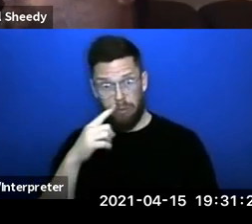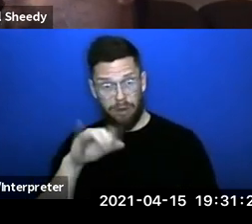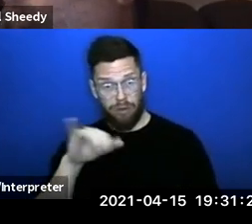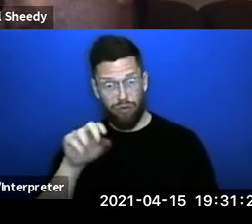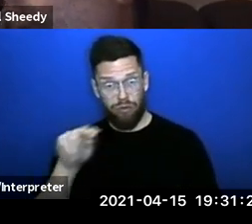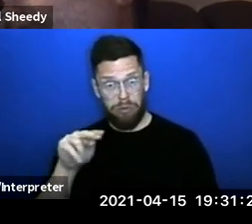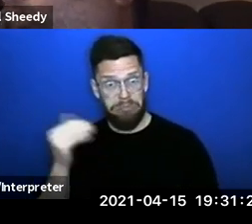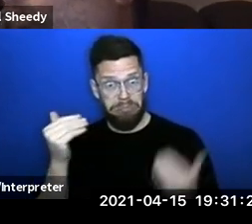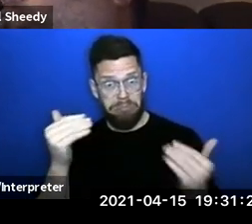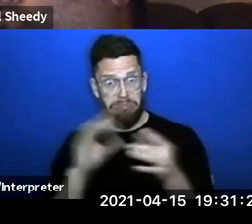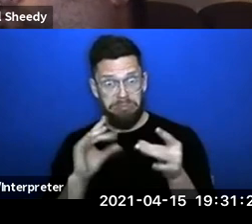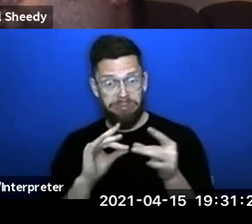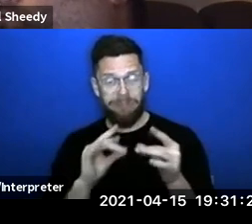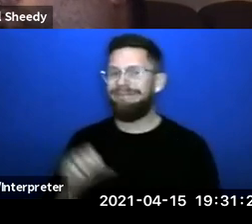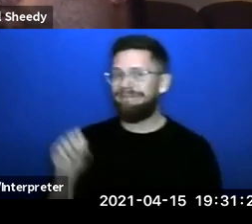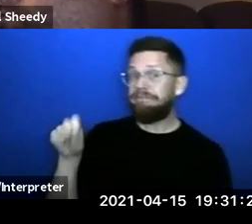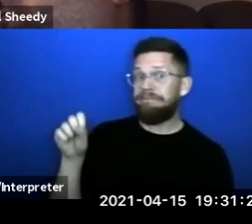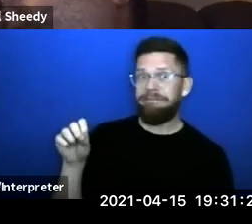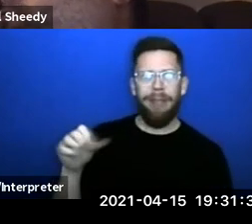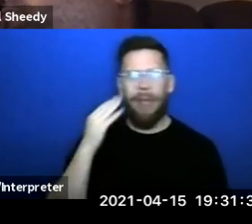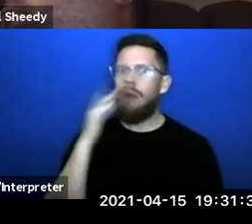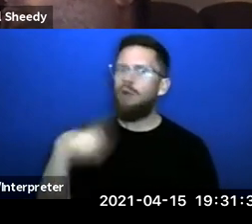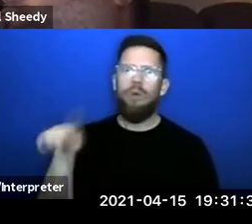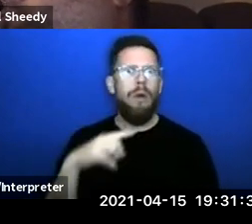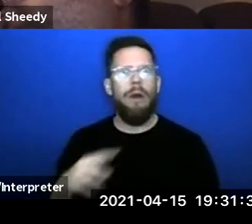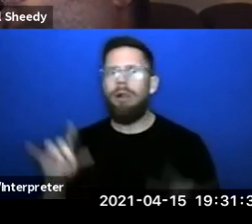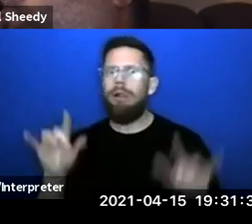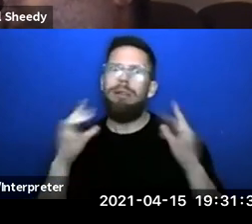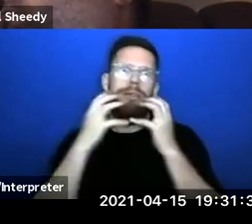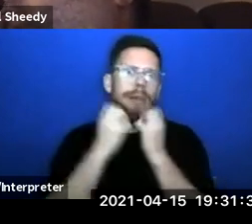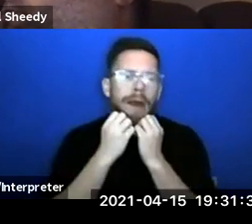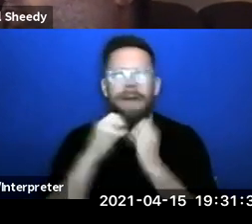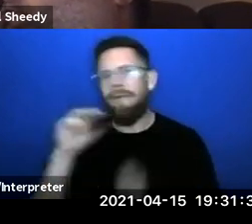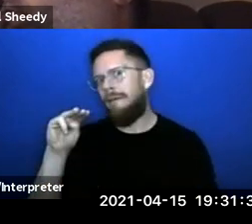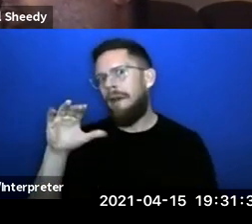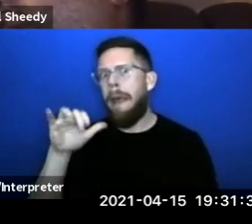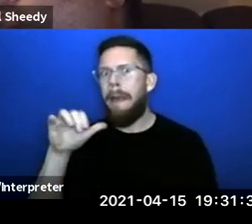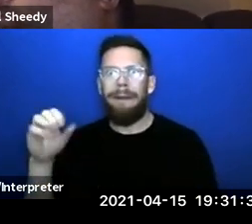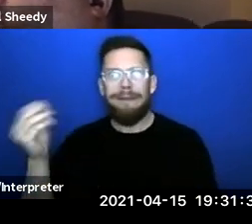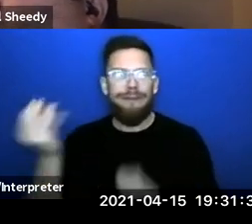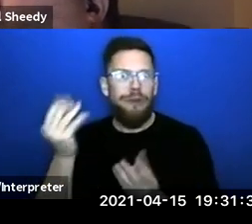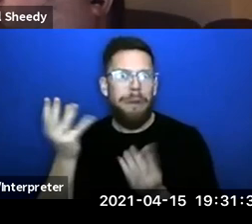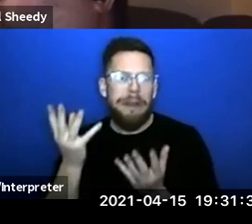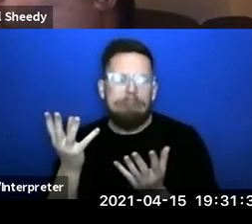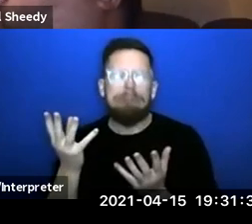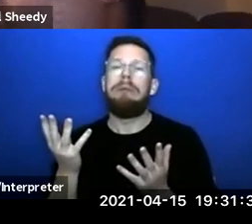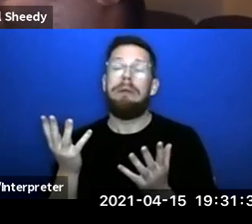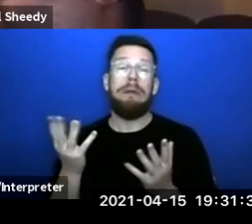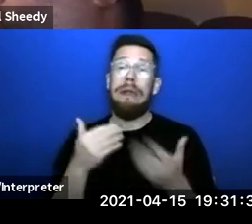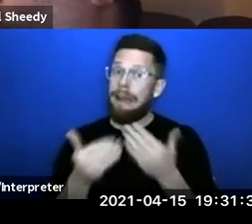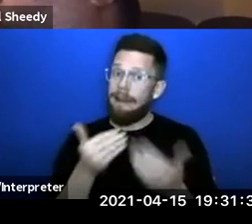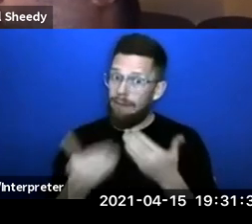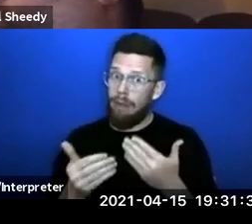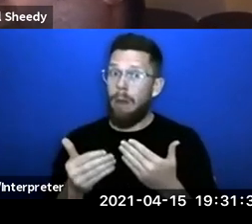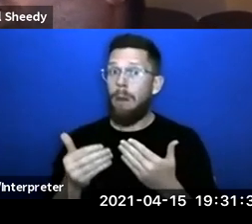Sure. I know you all love hearing about MCAS and getting this information from me. Even though we're in a pandemic, we are